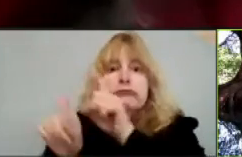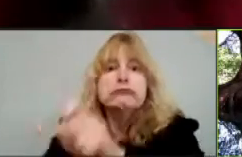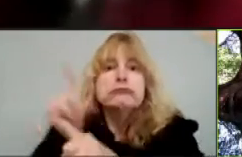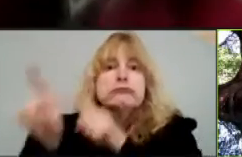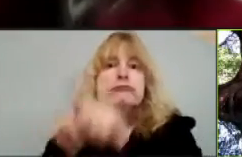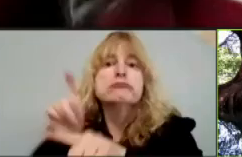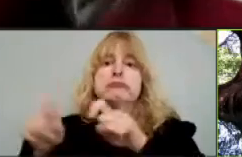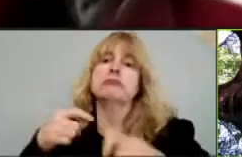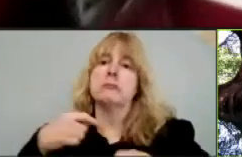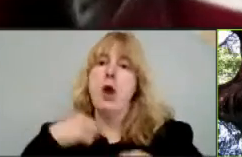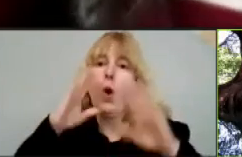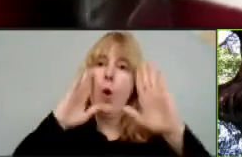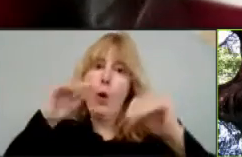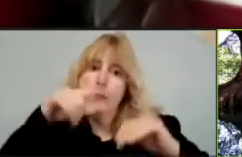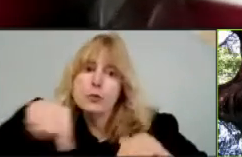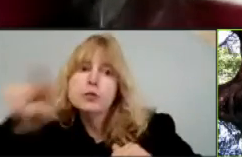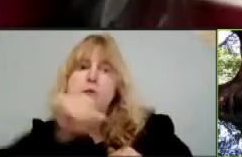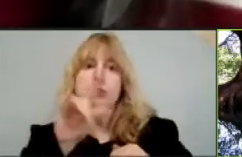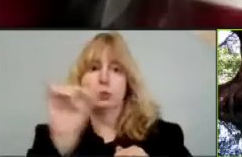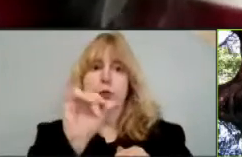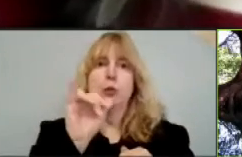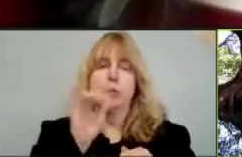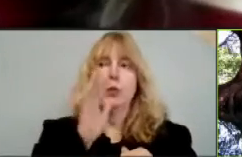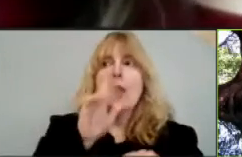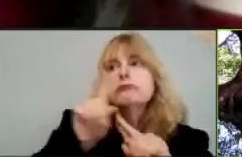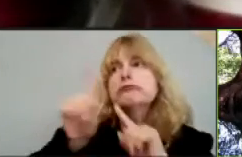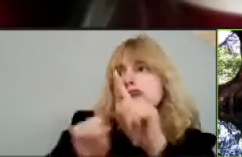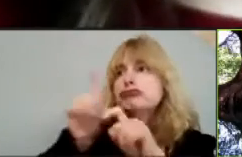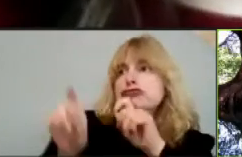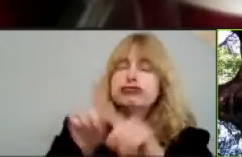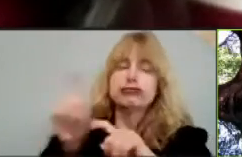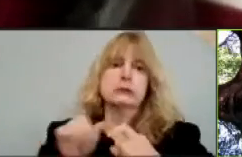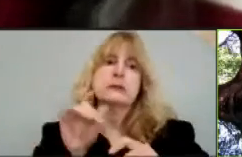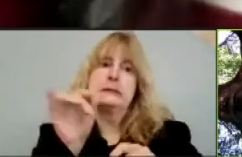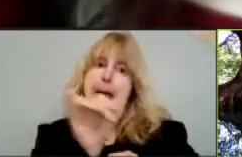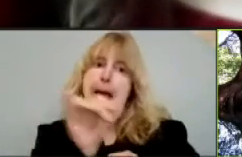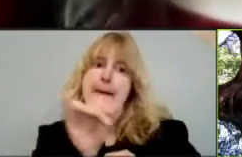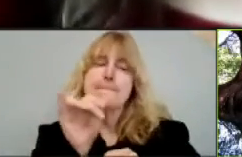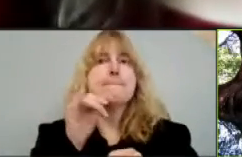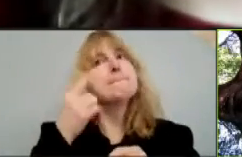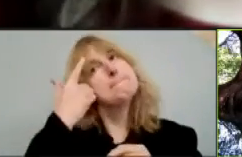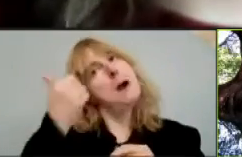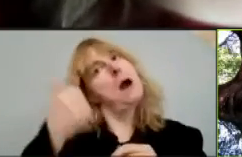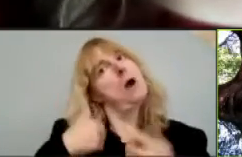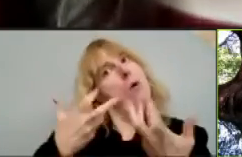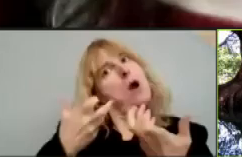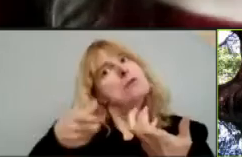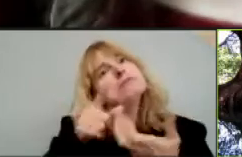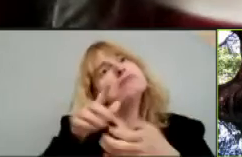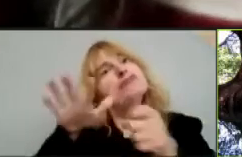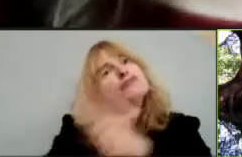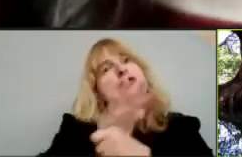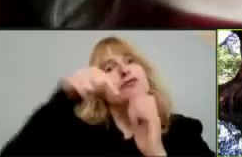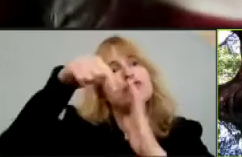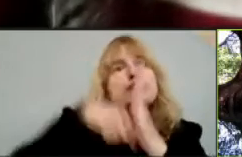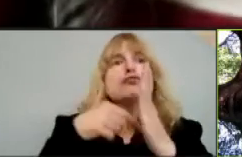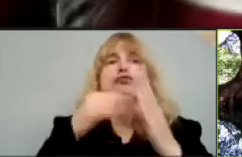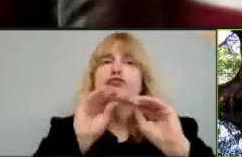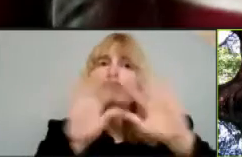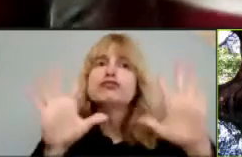you also do the same thing so that you can be as informed as possible when it comes to your time to